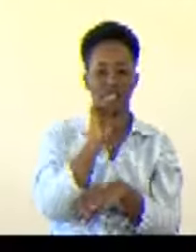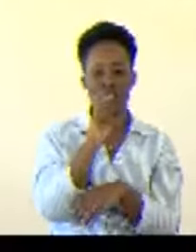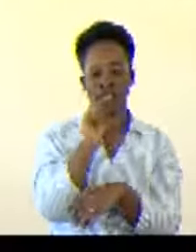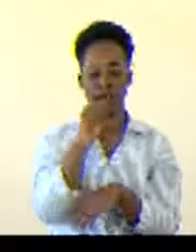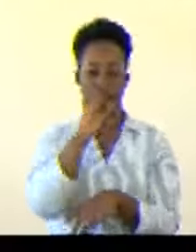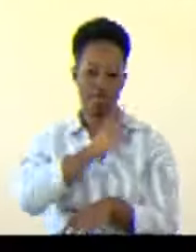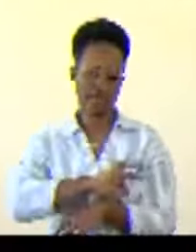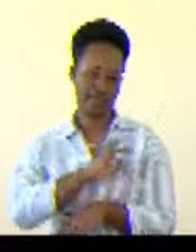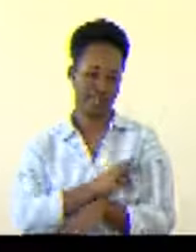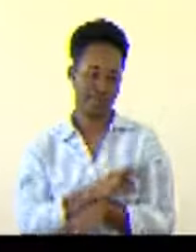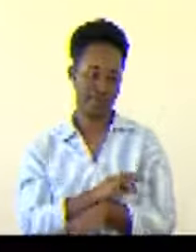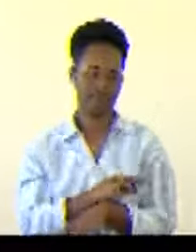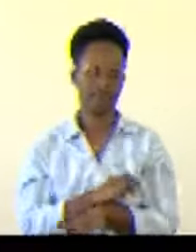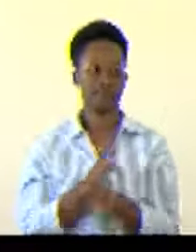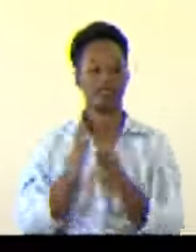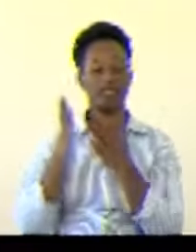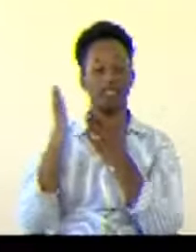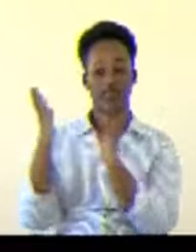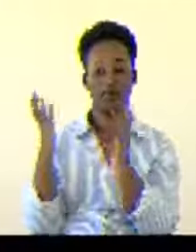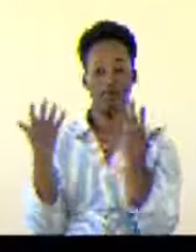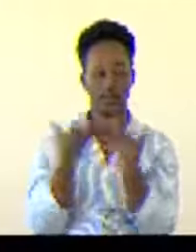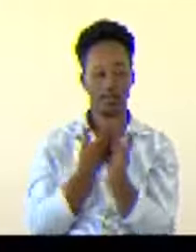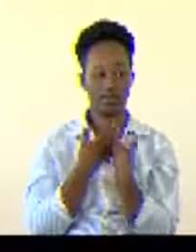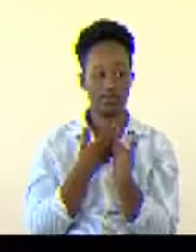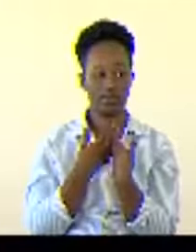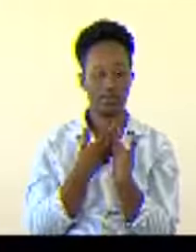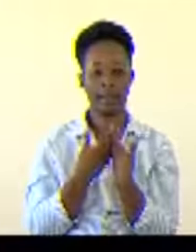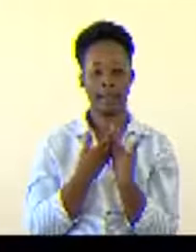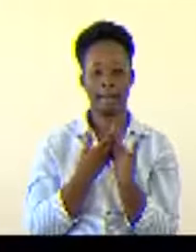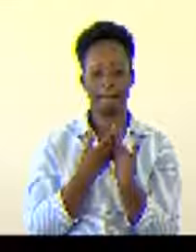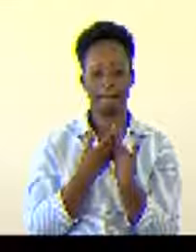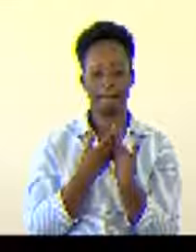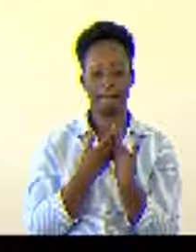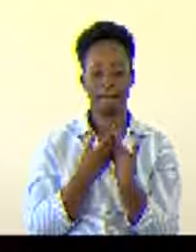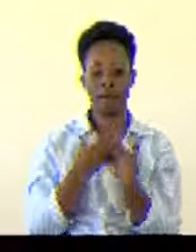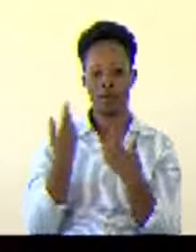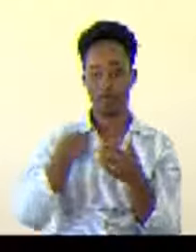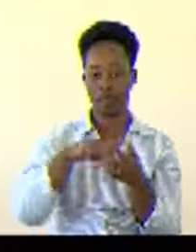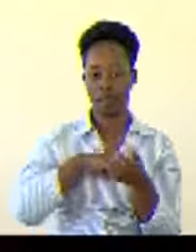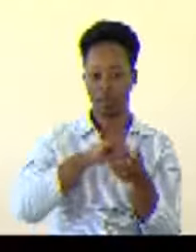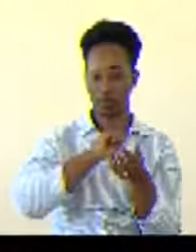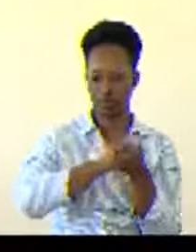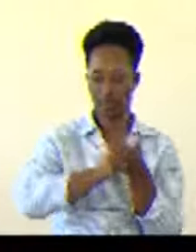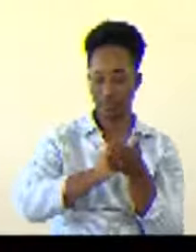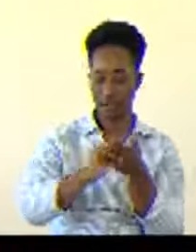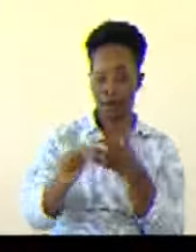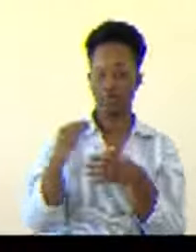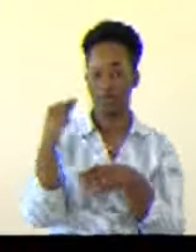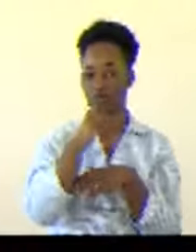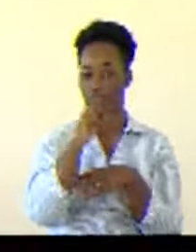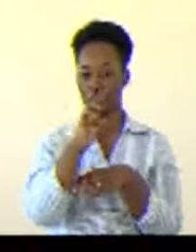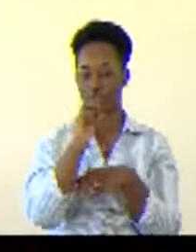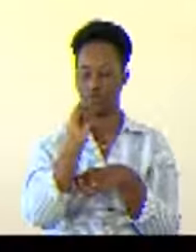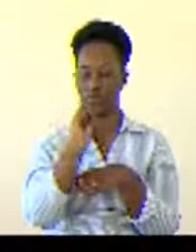one, it is related to this. In this case, we are removing gross profit, we put net